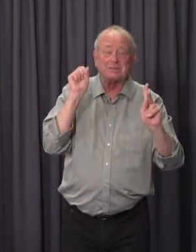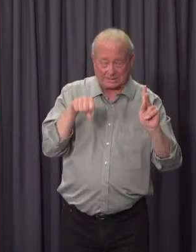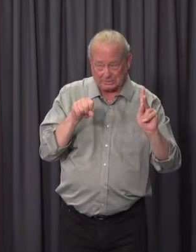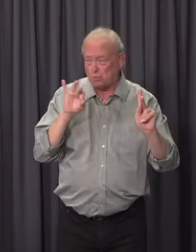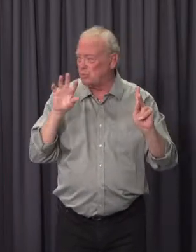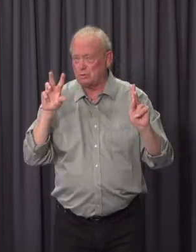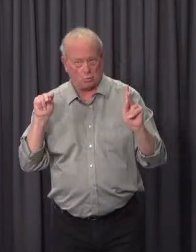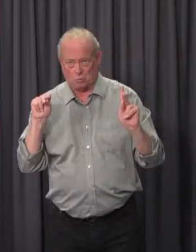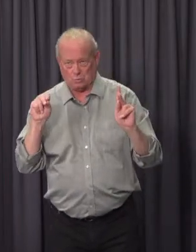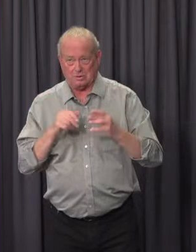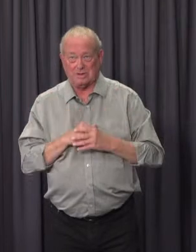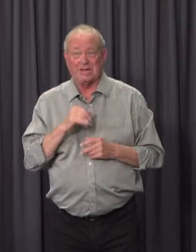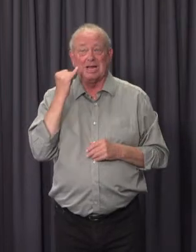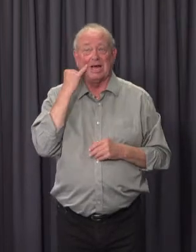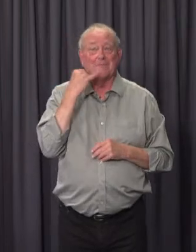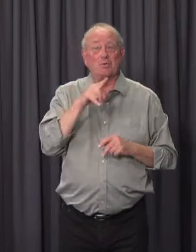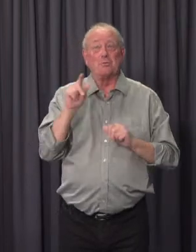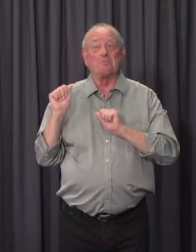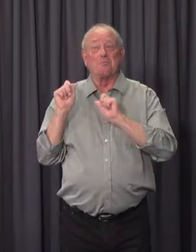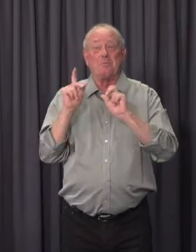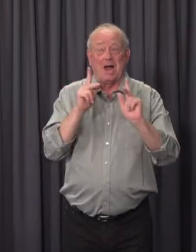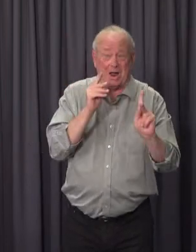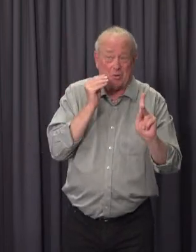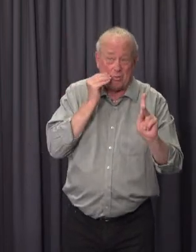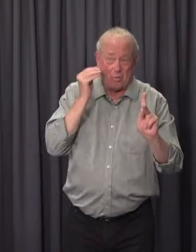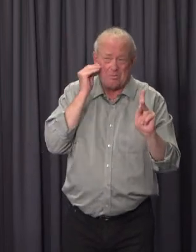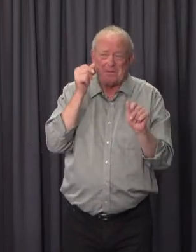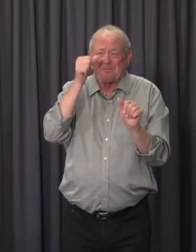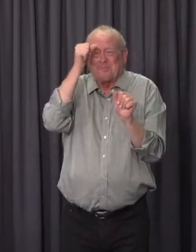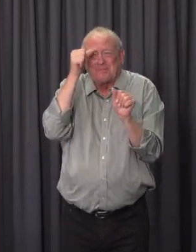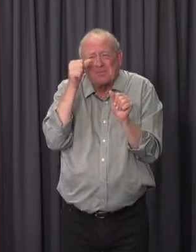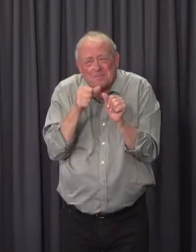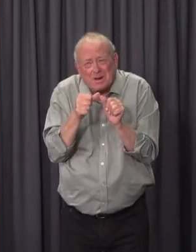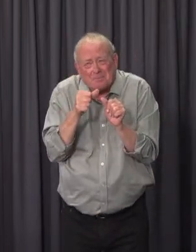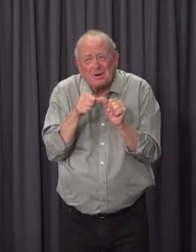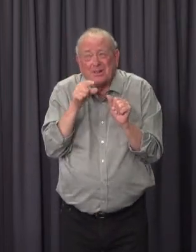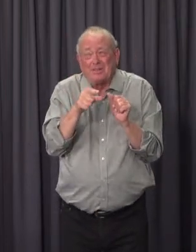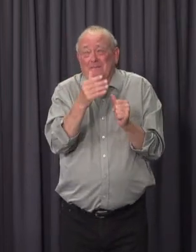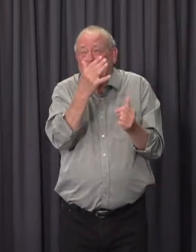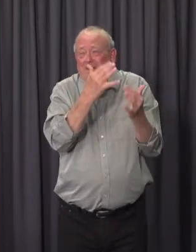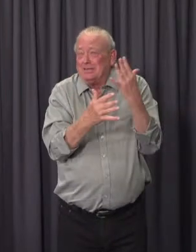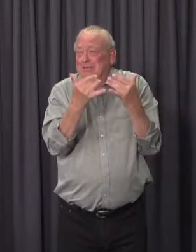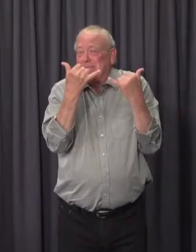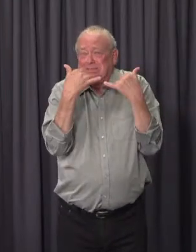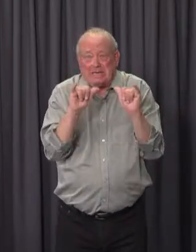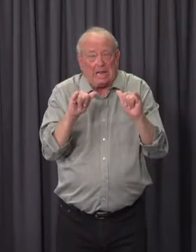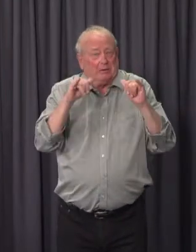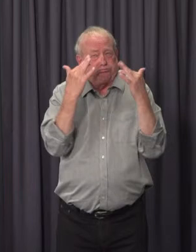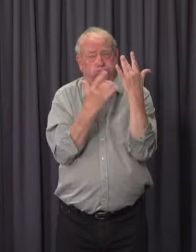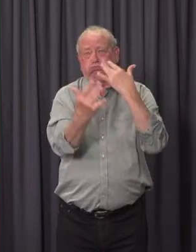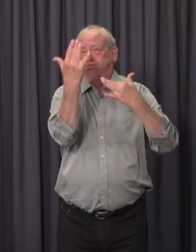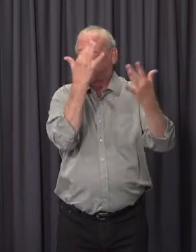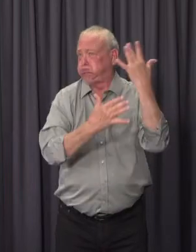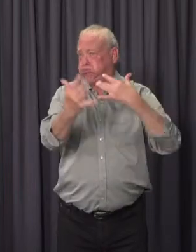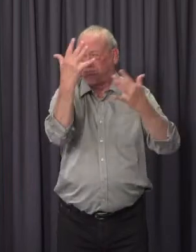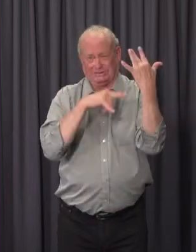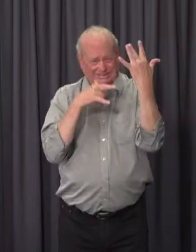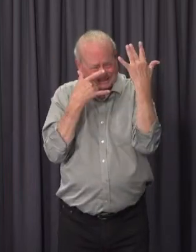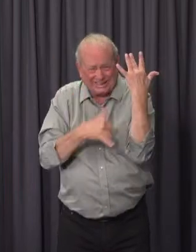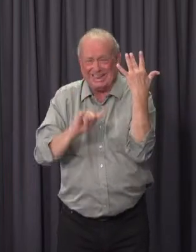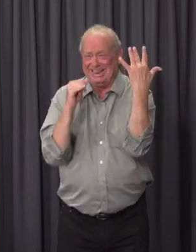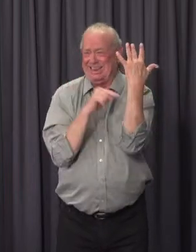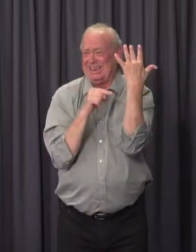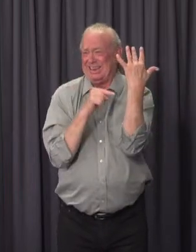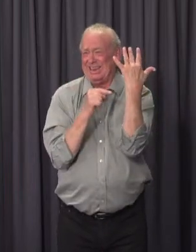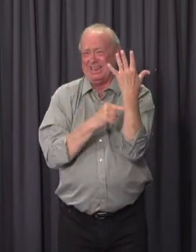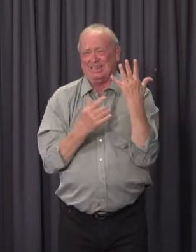the status has changed, these are still active wildfires. Please allow firefighters the space to continue their